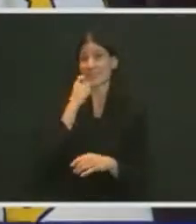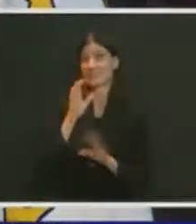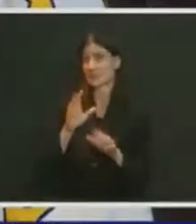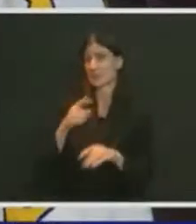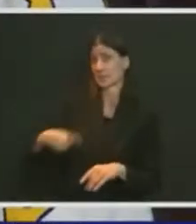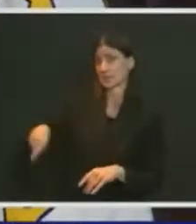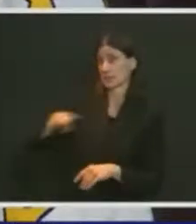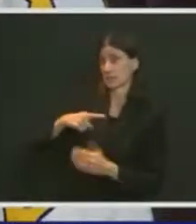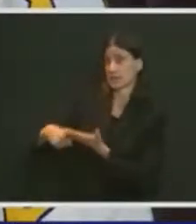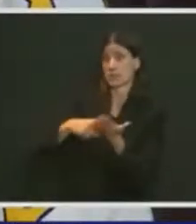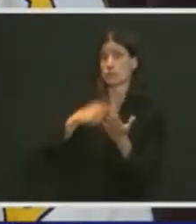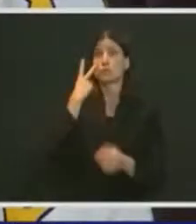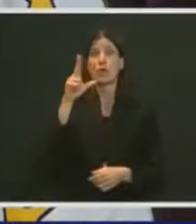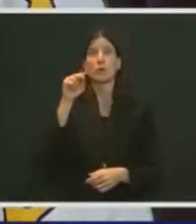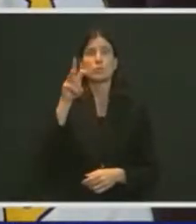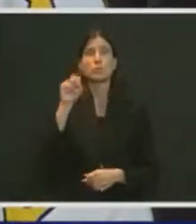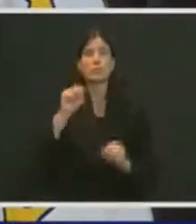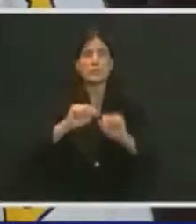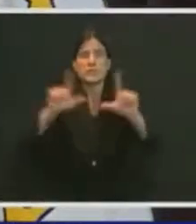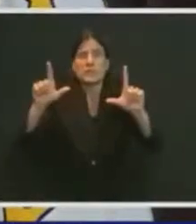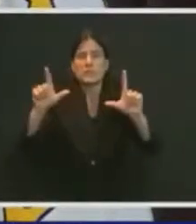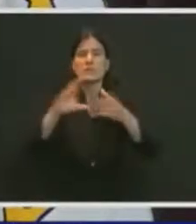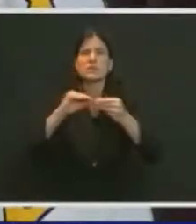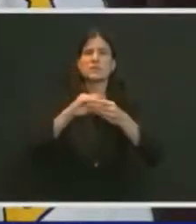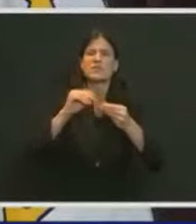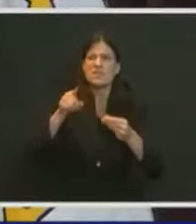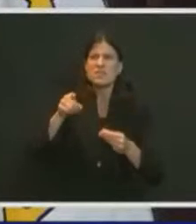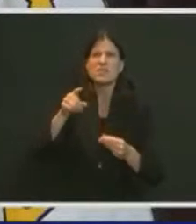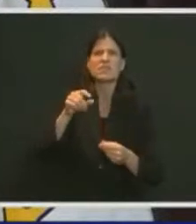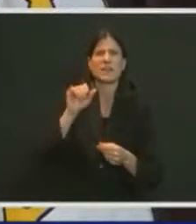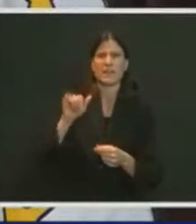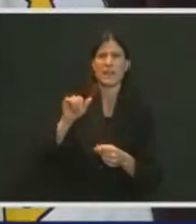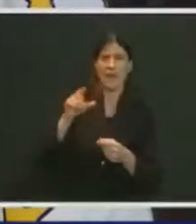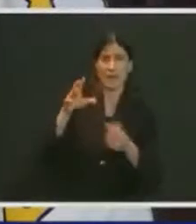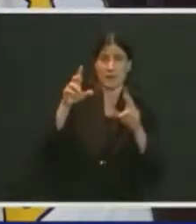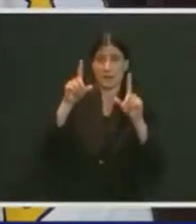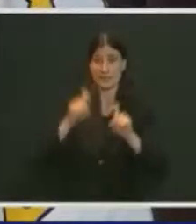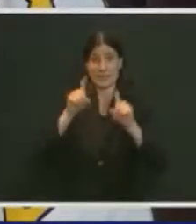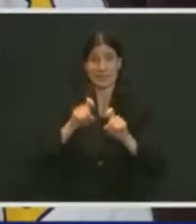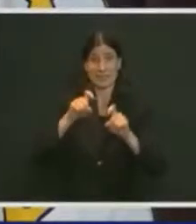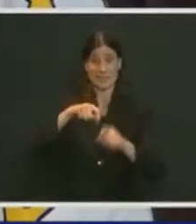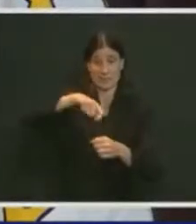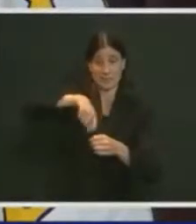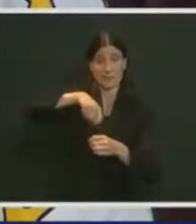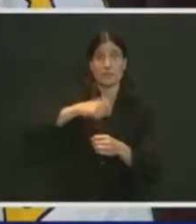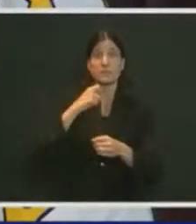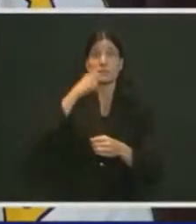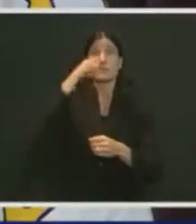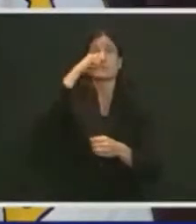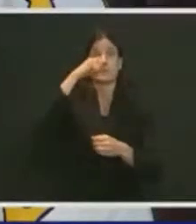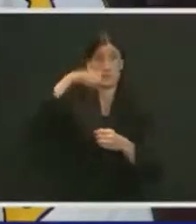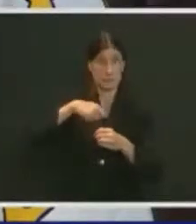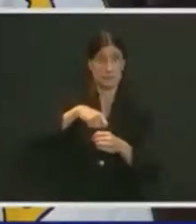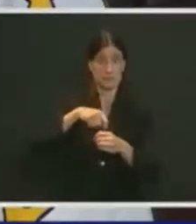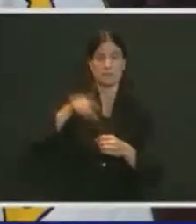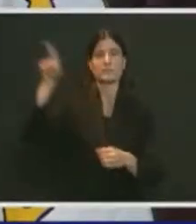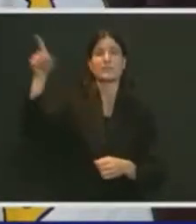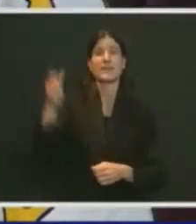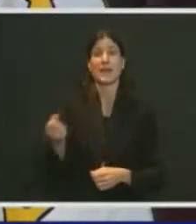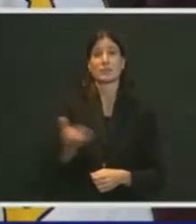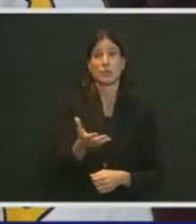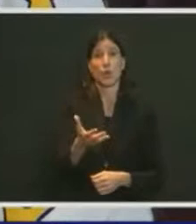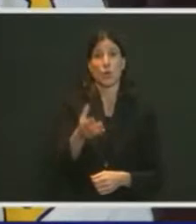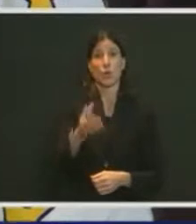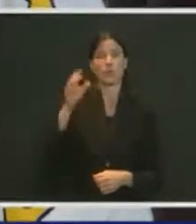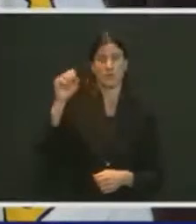Abbot ID Now test, so I want to take a moment to address that. The Abbot ID Now